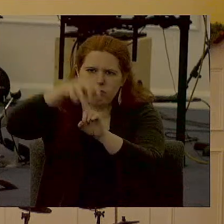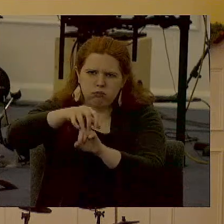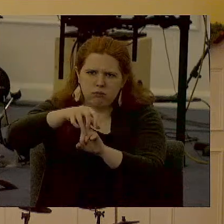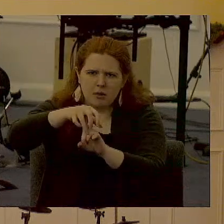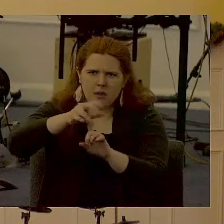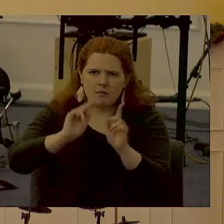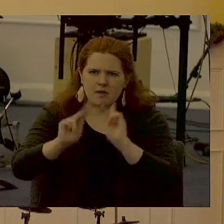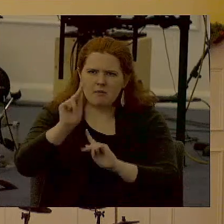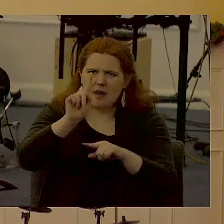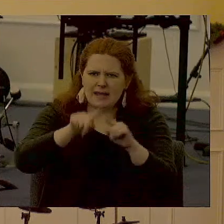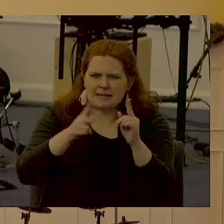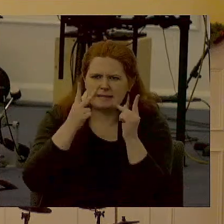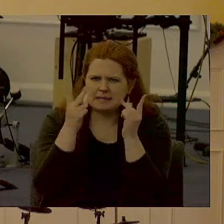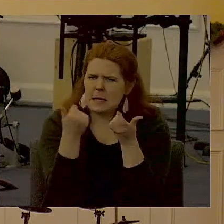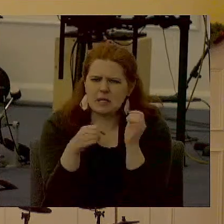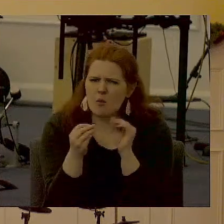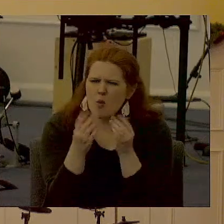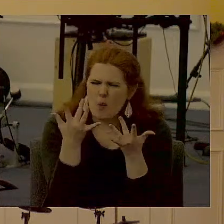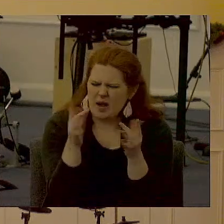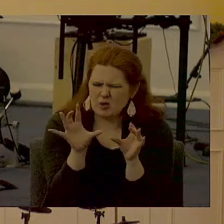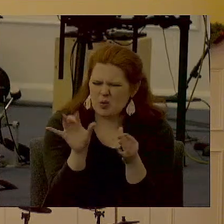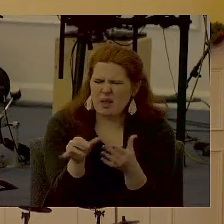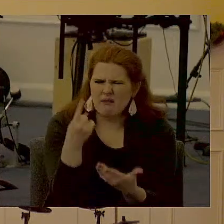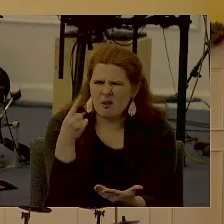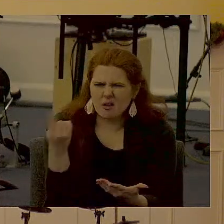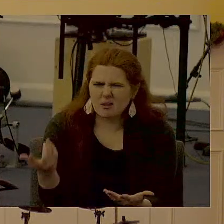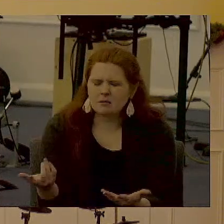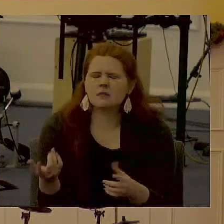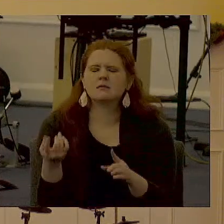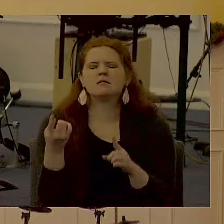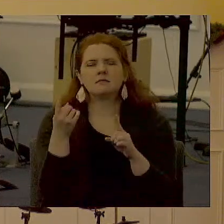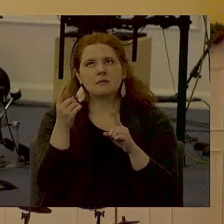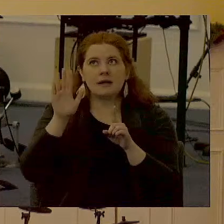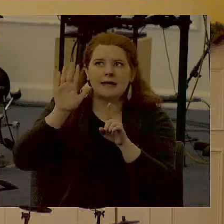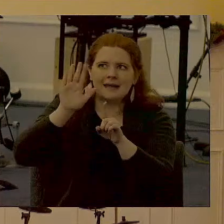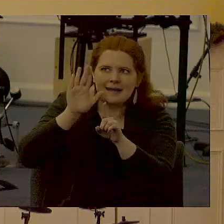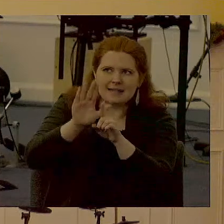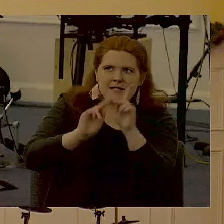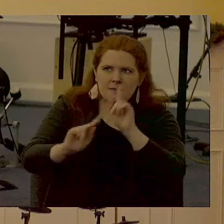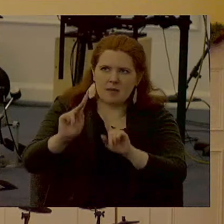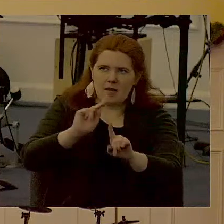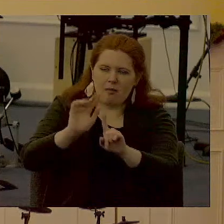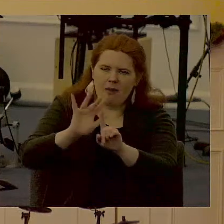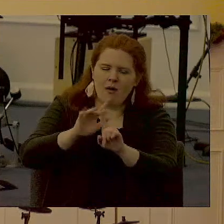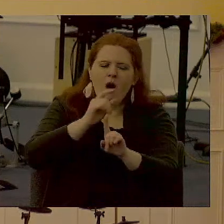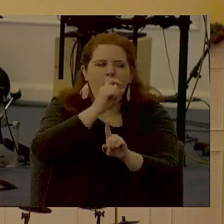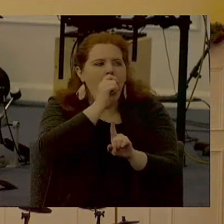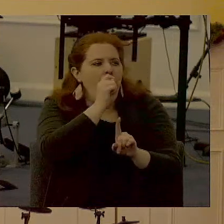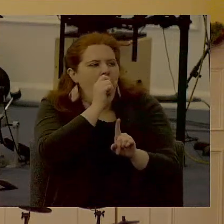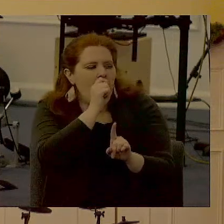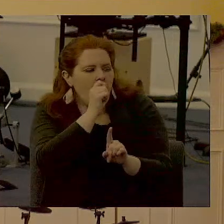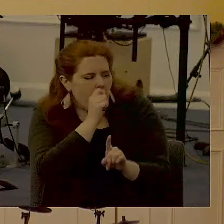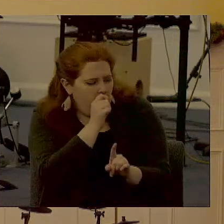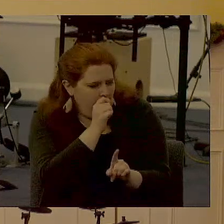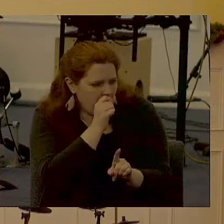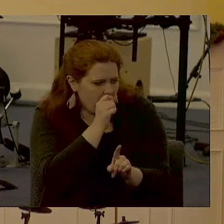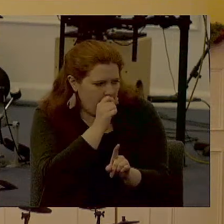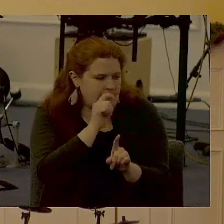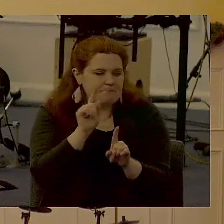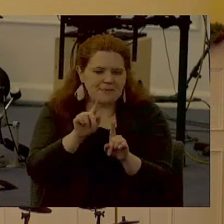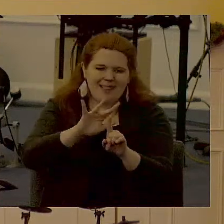that nobody can be illuminated by it? He says his people are meant to be a light for those